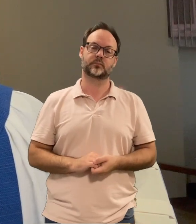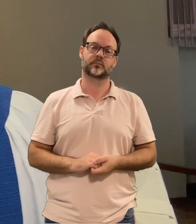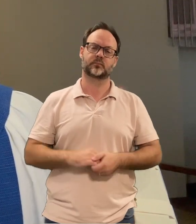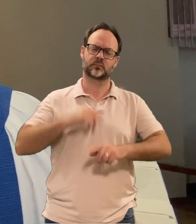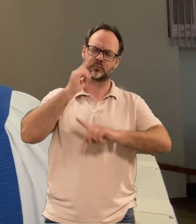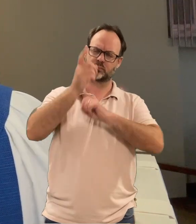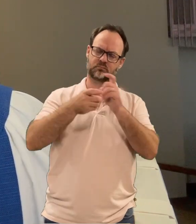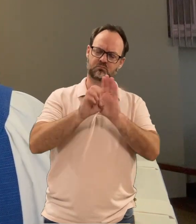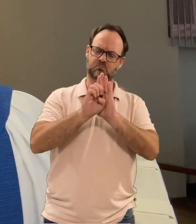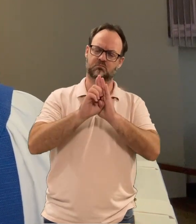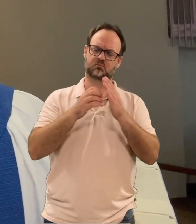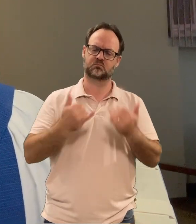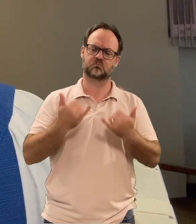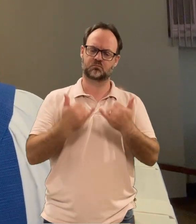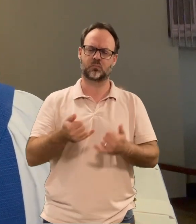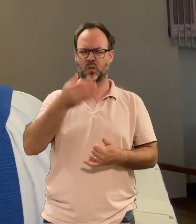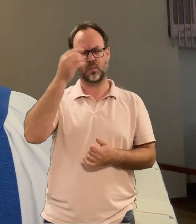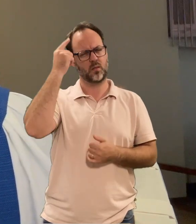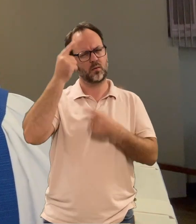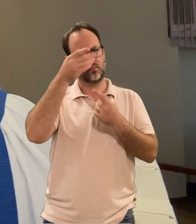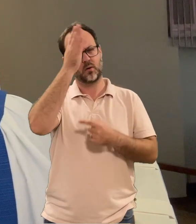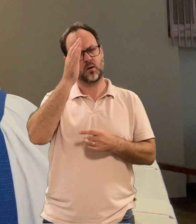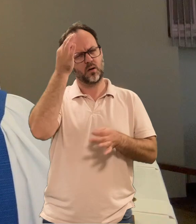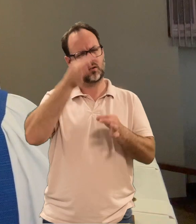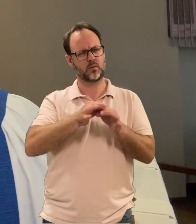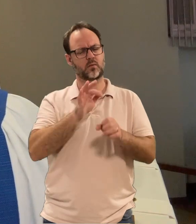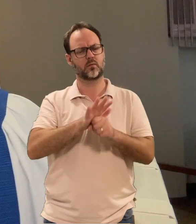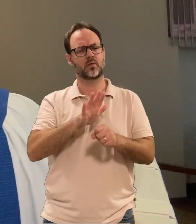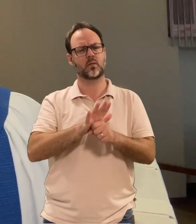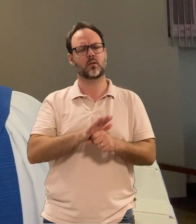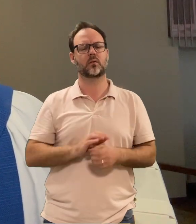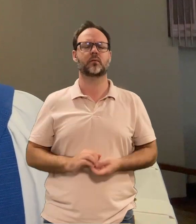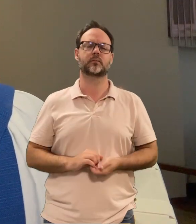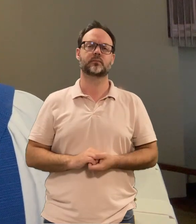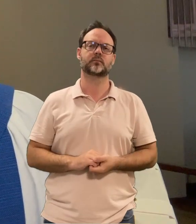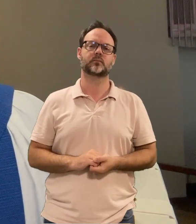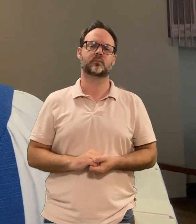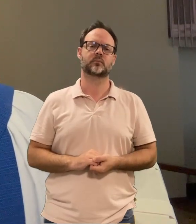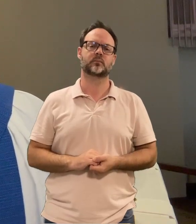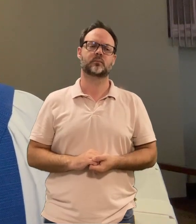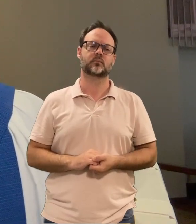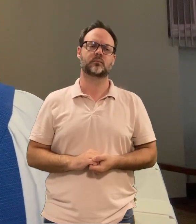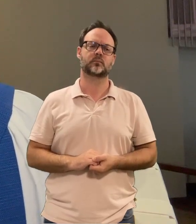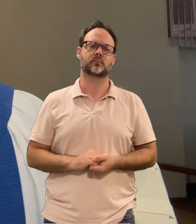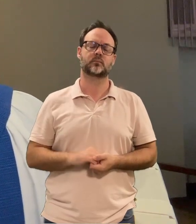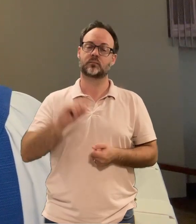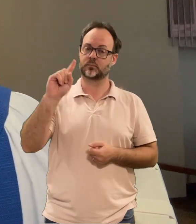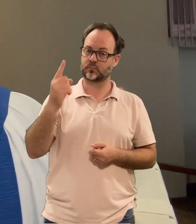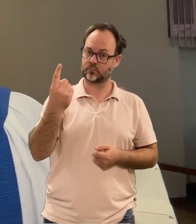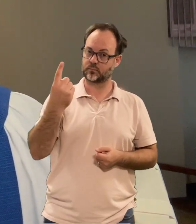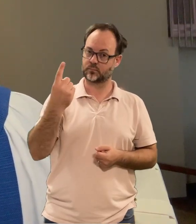promises. Let me give you two examples today when you think about God's faithfulness in your